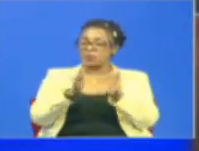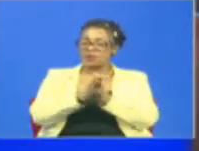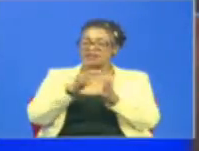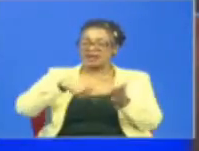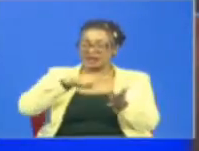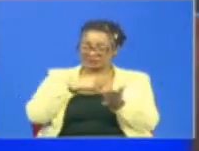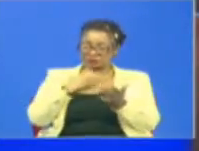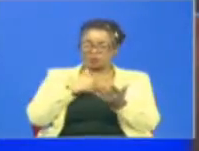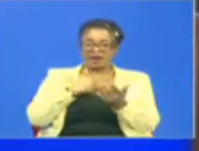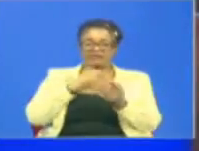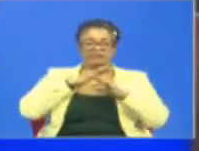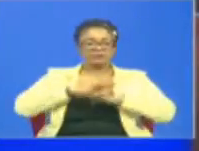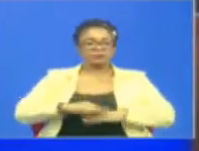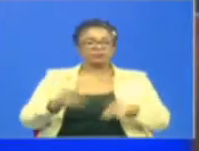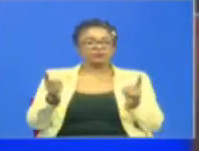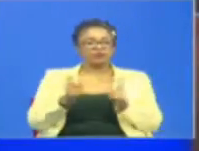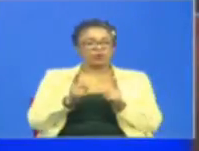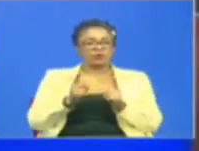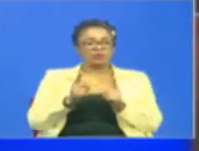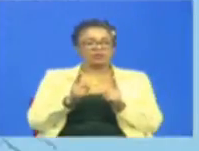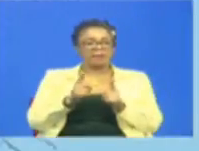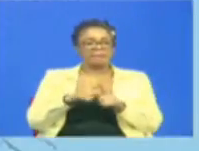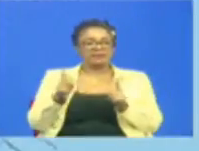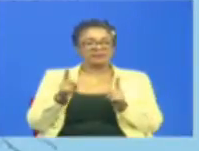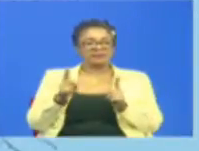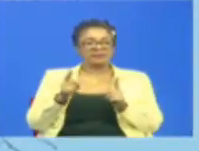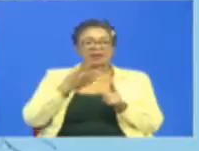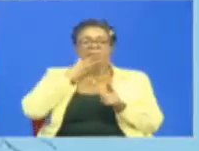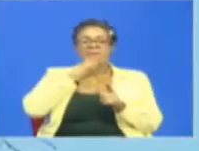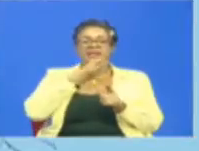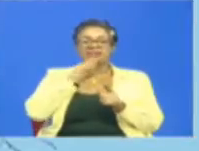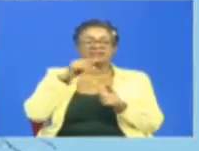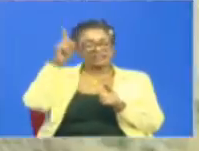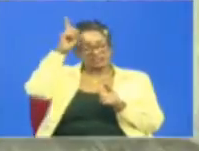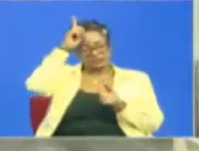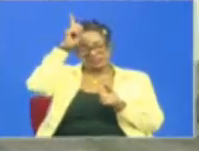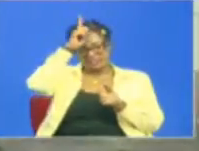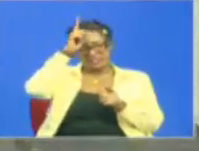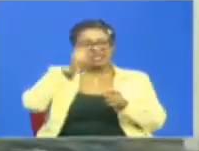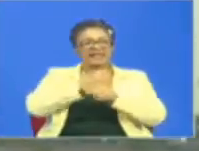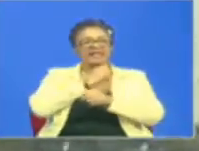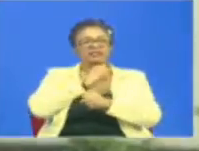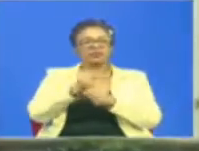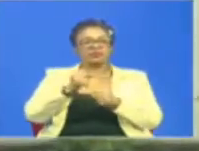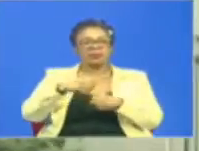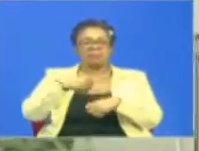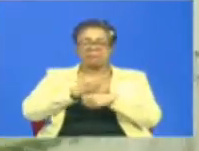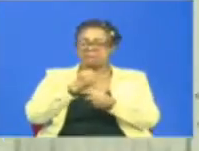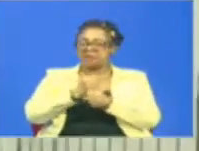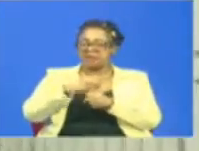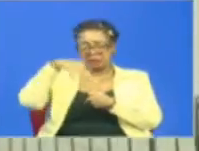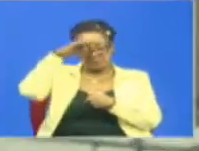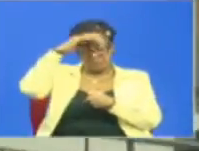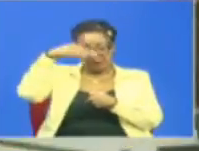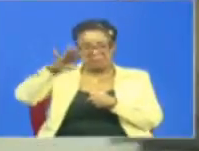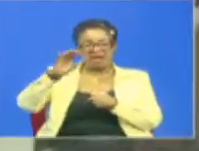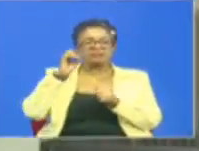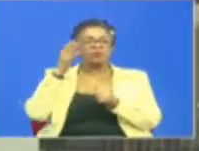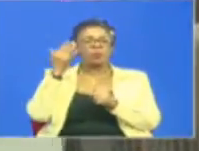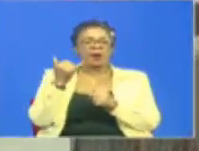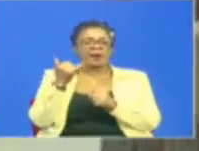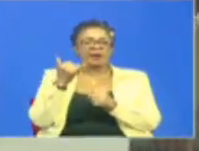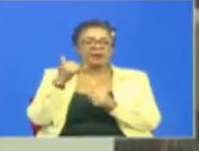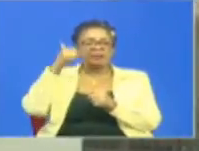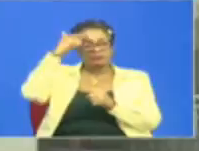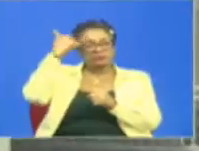this broadcast. But first, one man in Germany can no longer brew his beer. Why? Well, it's all